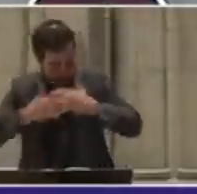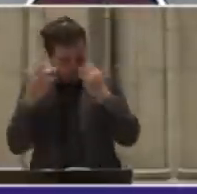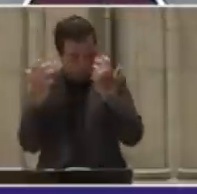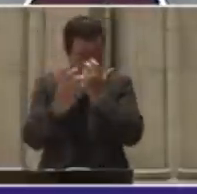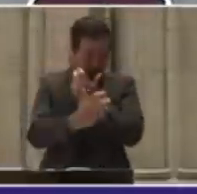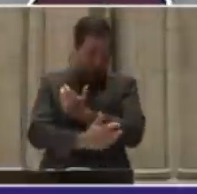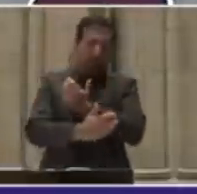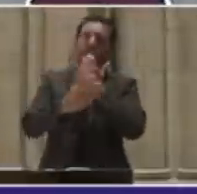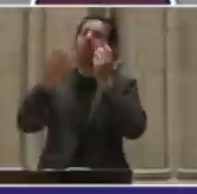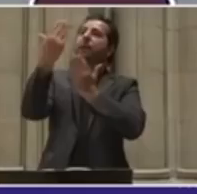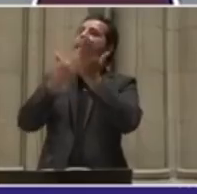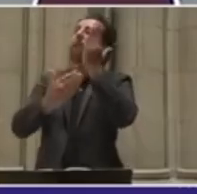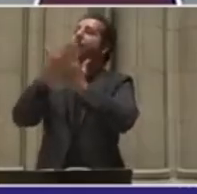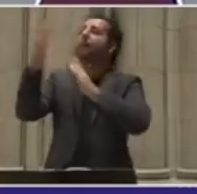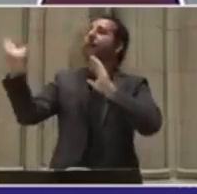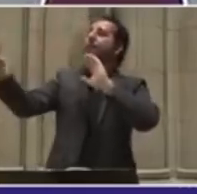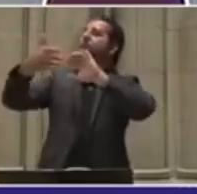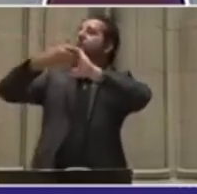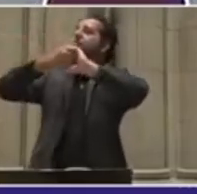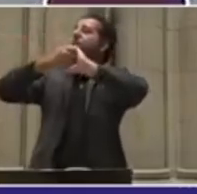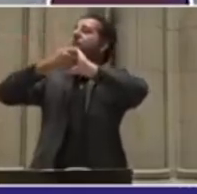Hold my